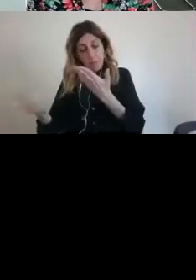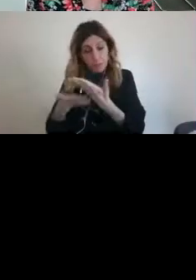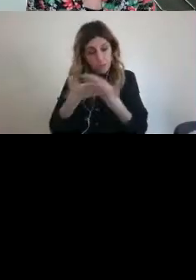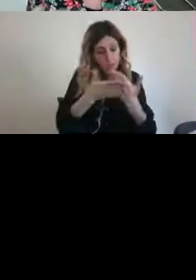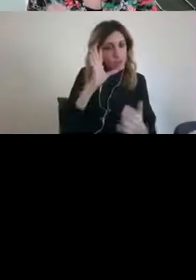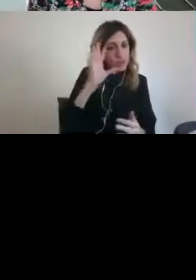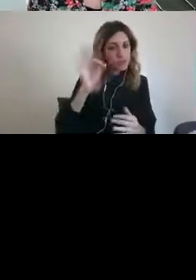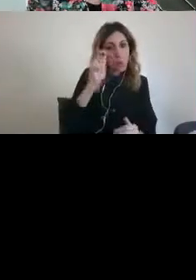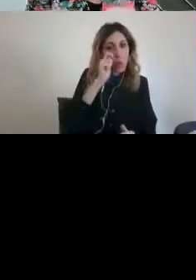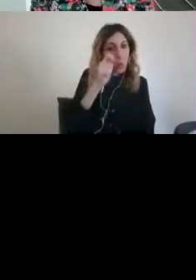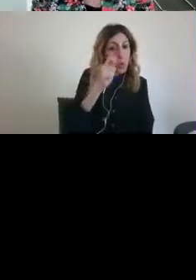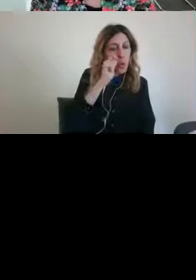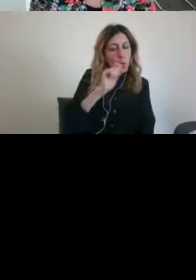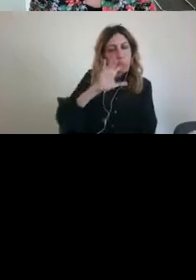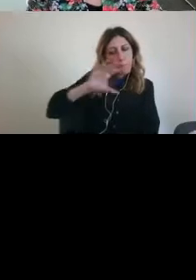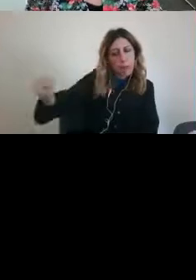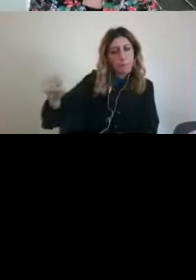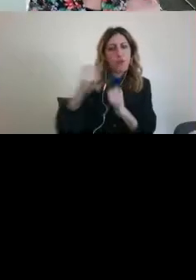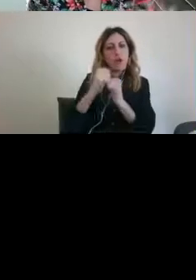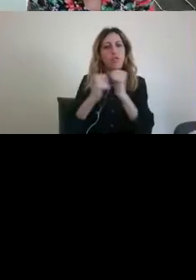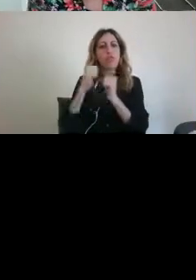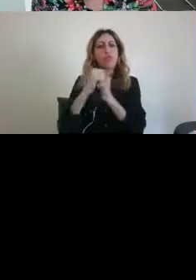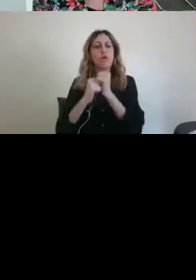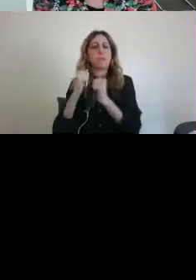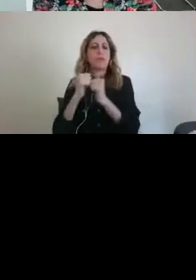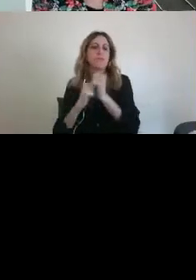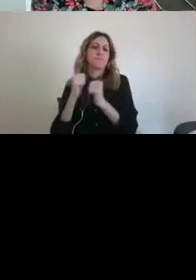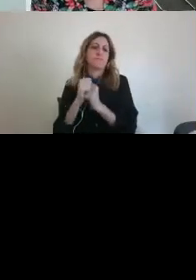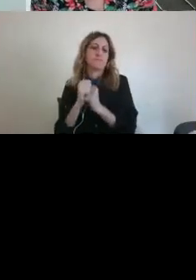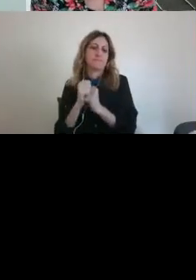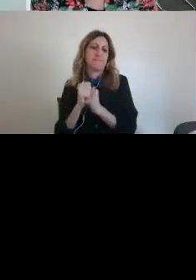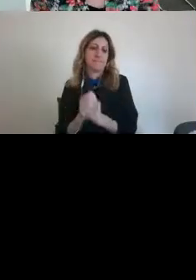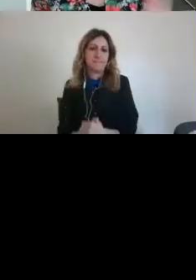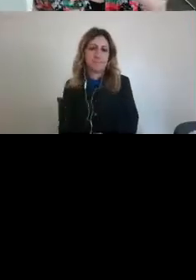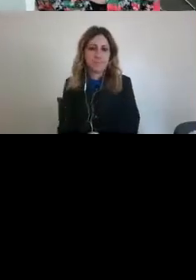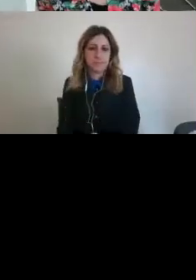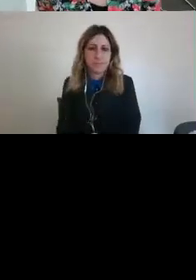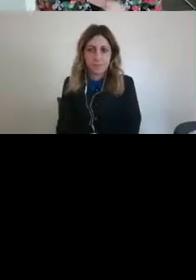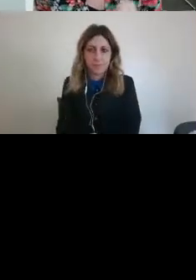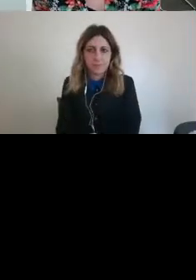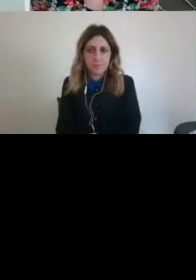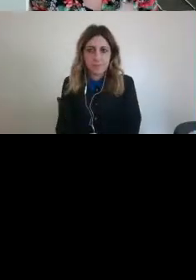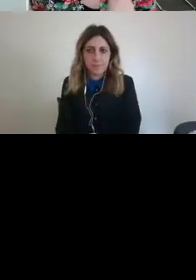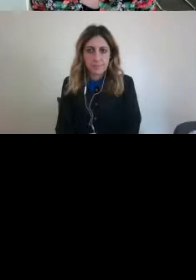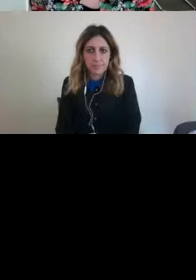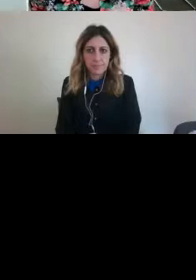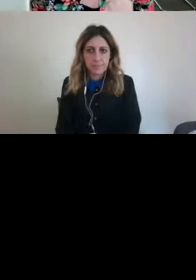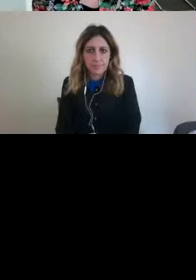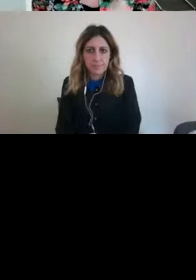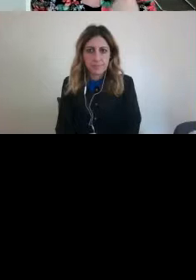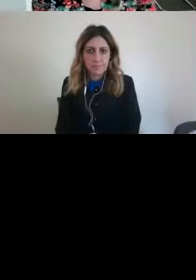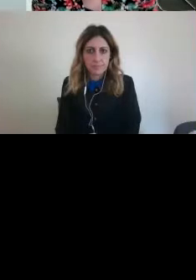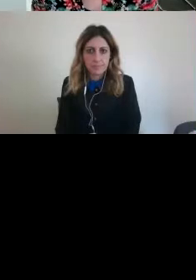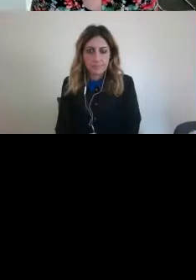good at, to help people help them. That's the thing they're doing. So when we were developing our approach